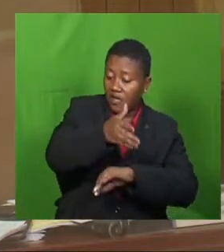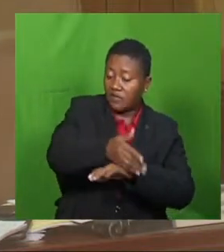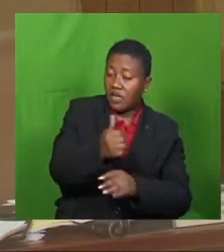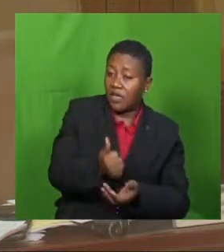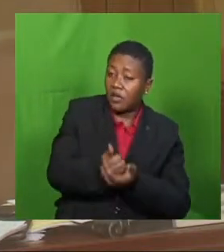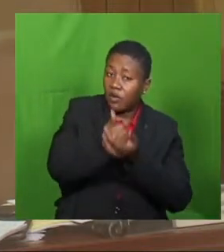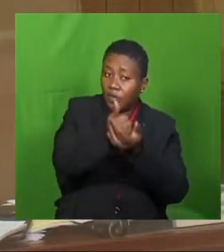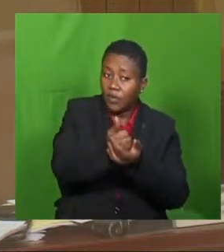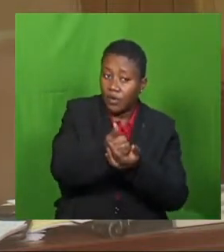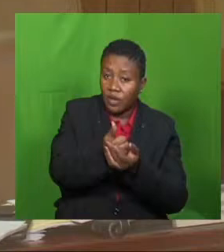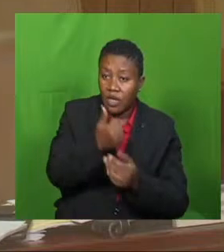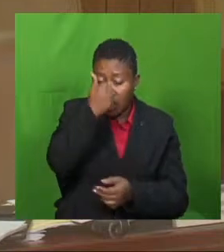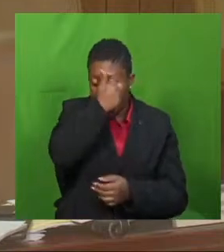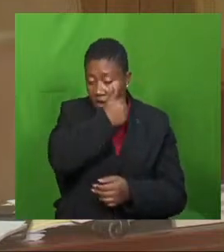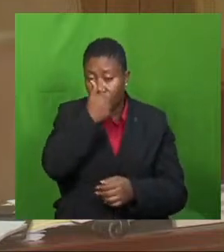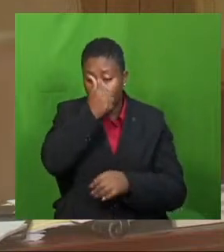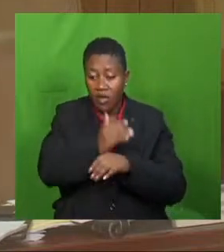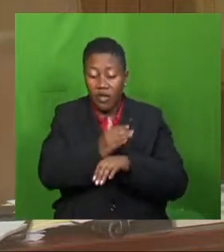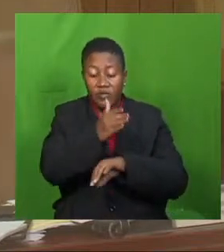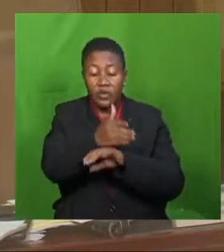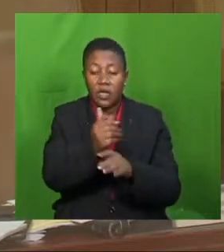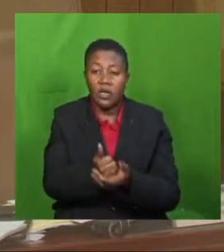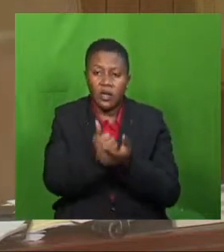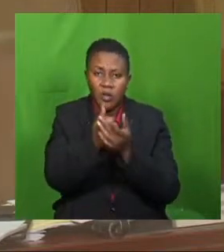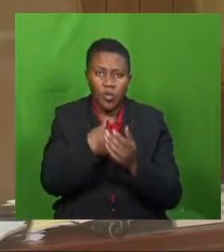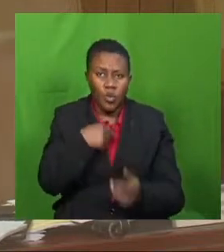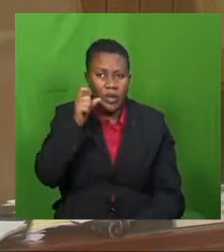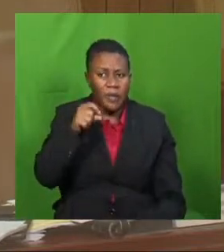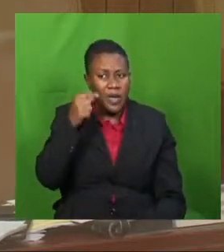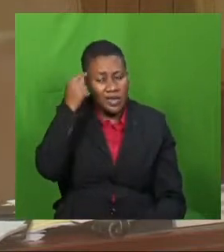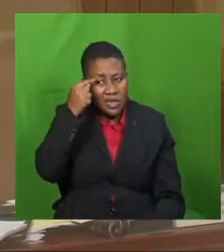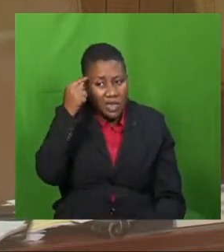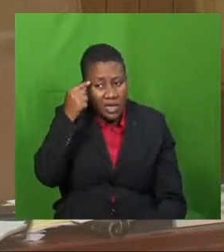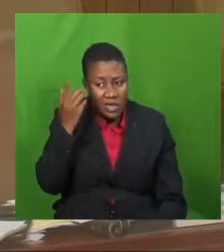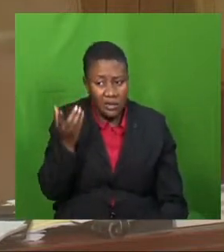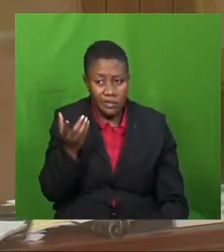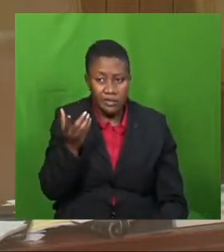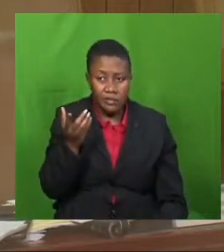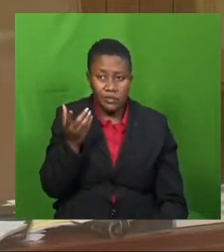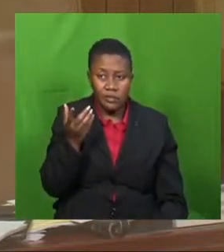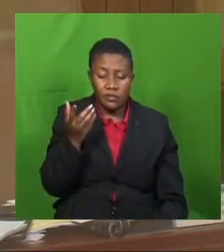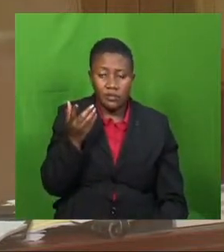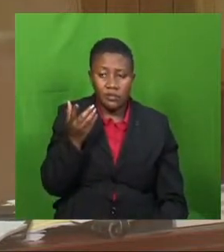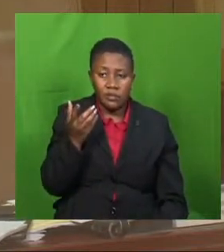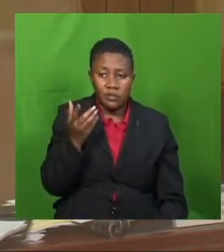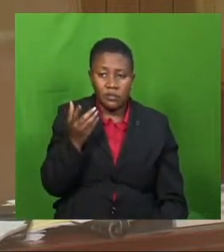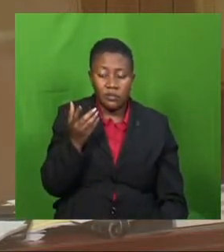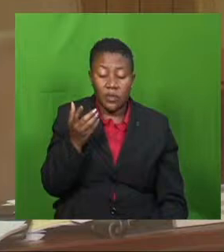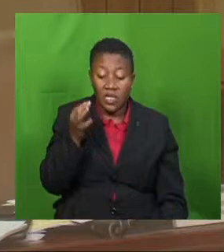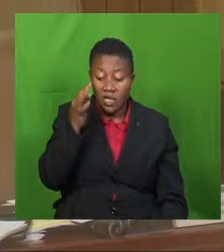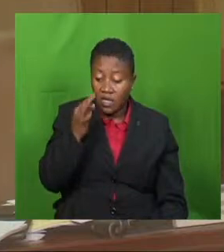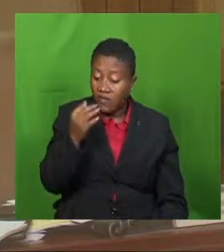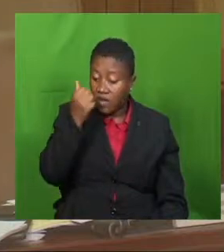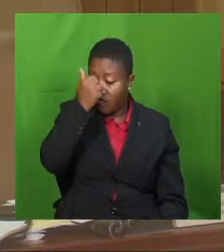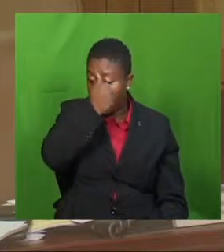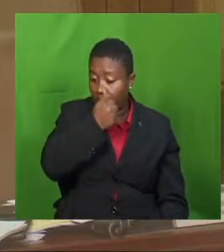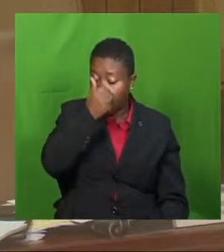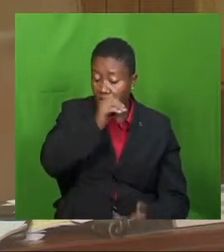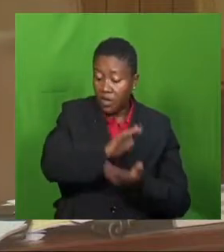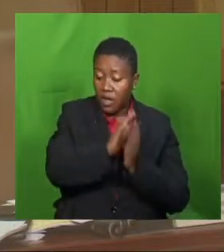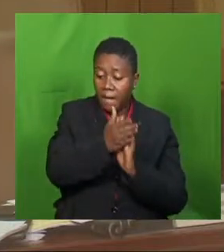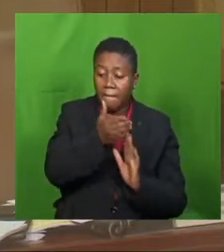platform for AFTA to thrive. And if AFTA succeeds, the continent succeeds. If